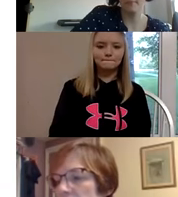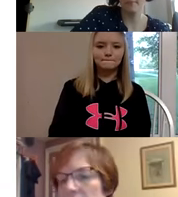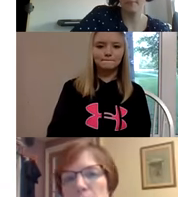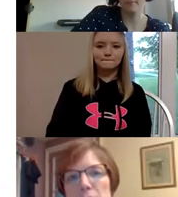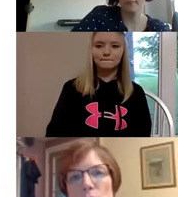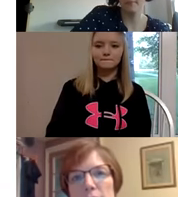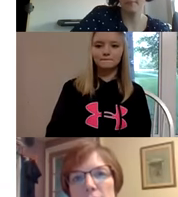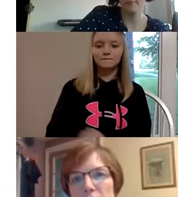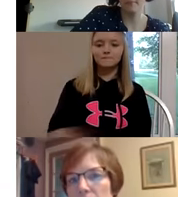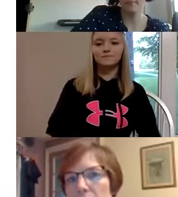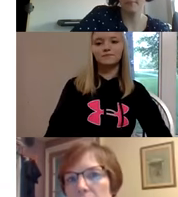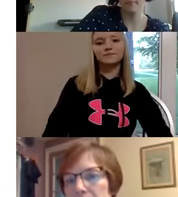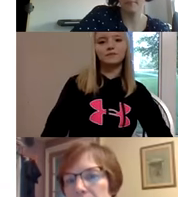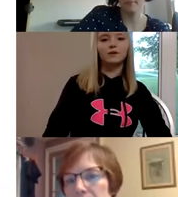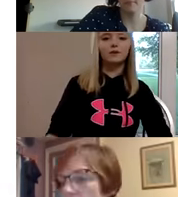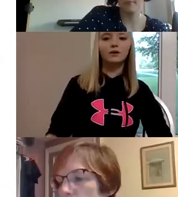So the cannabinoid